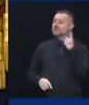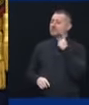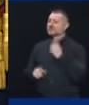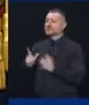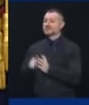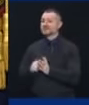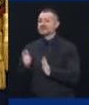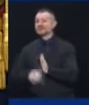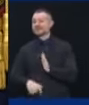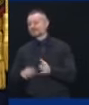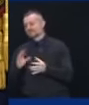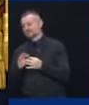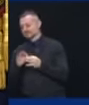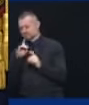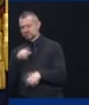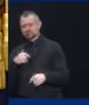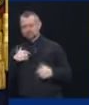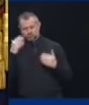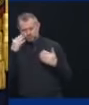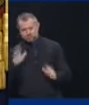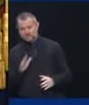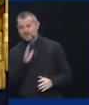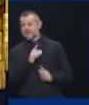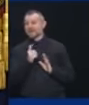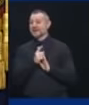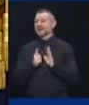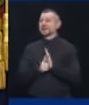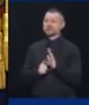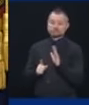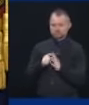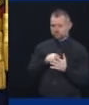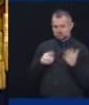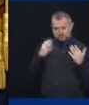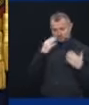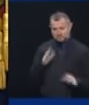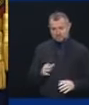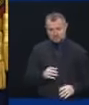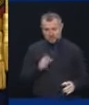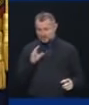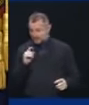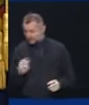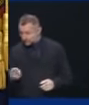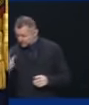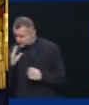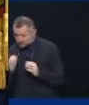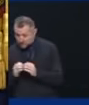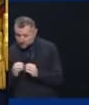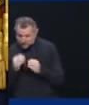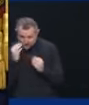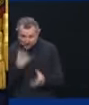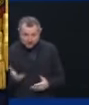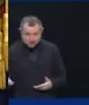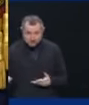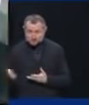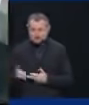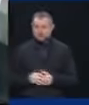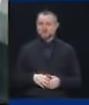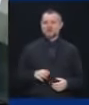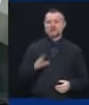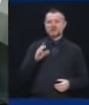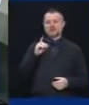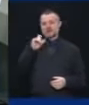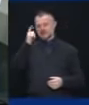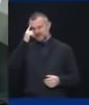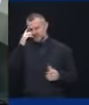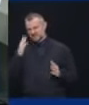are, if there's been any update. Beth, do you have any update on that? Governor, we're continuing to review